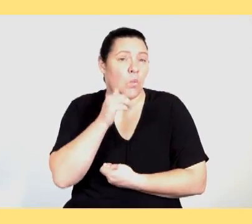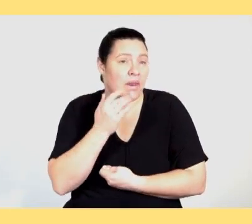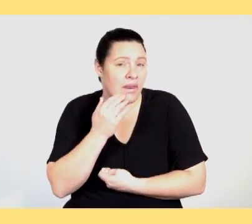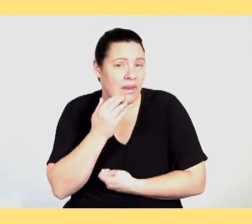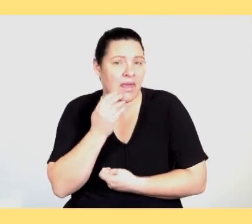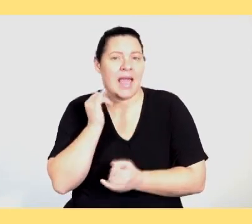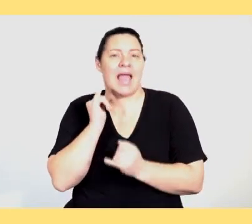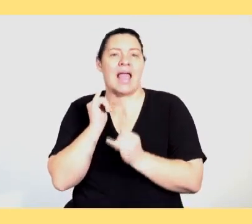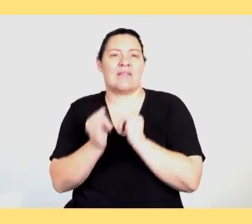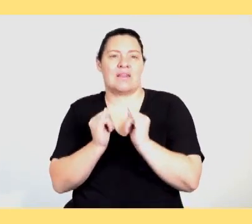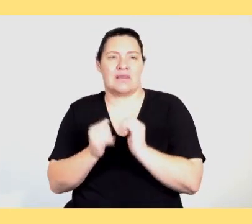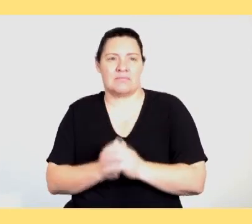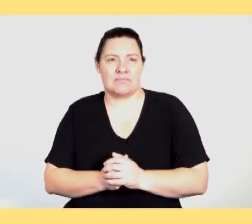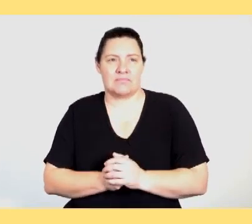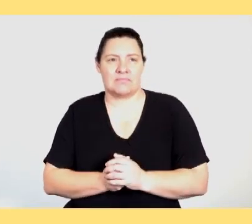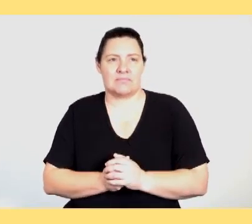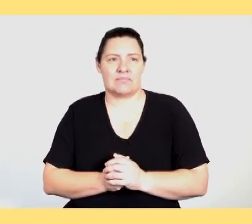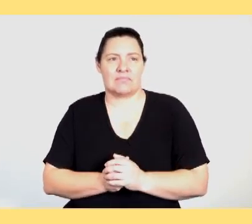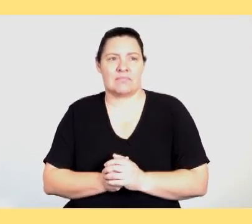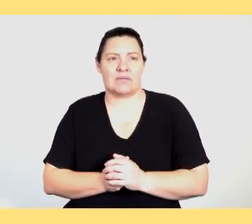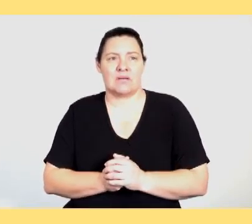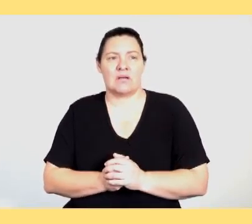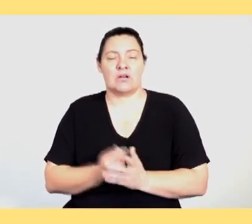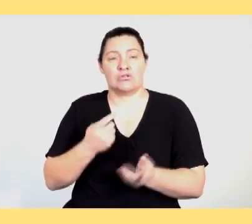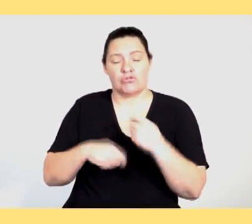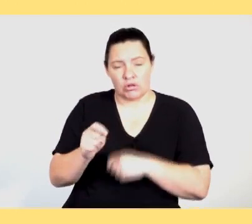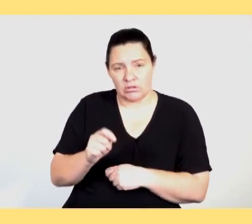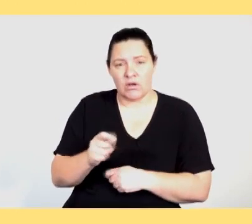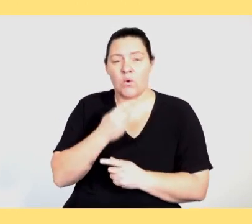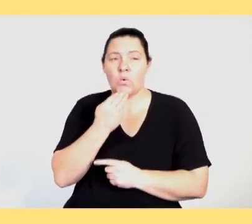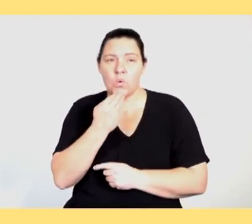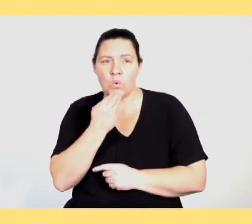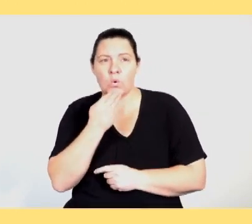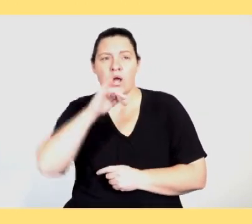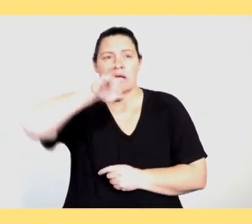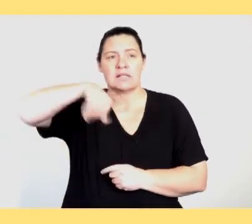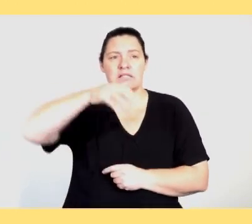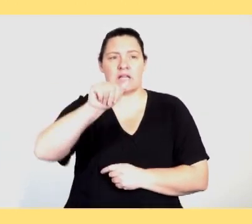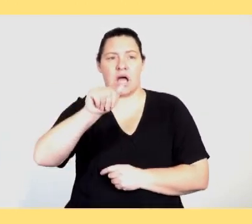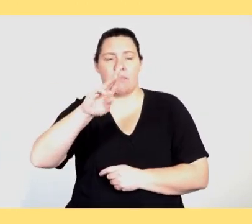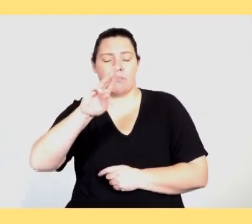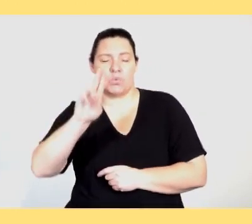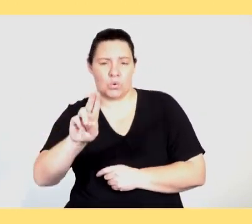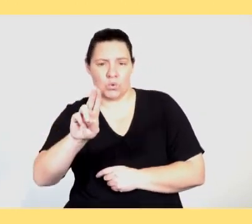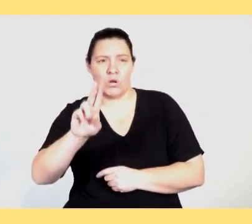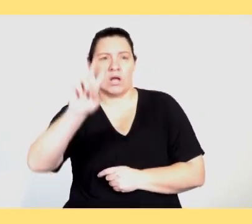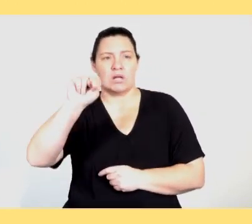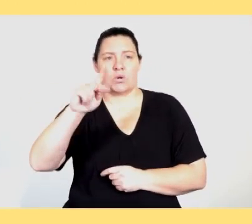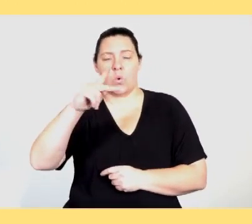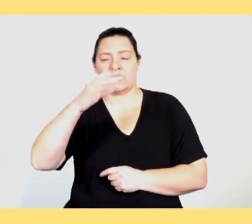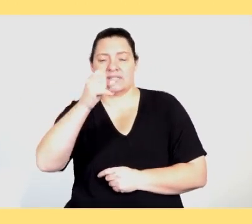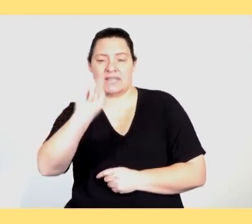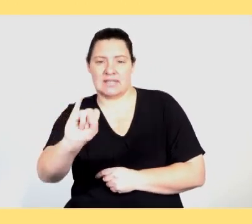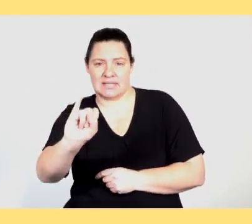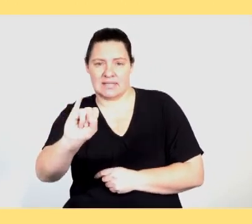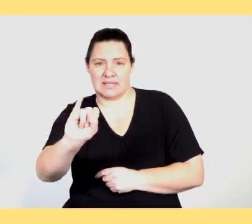the 11th. The date is the 11th. Sold goods to Jabu Nkosi. So, coming